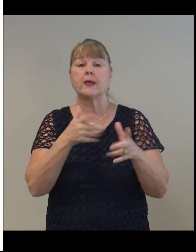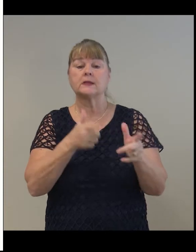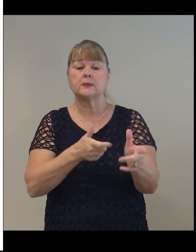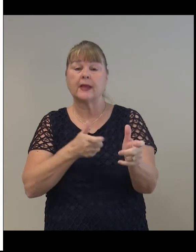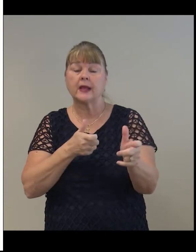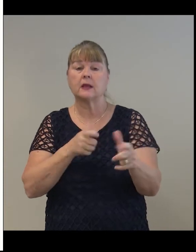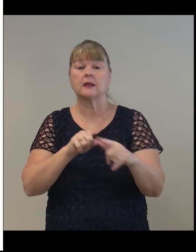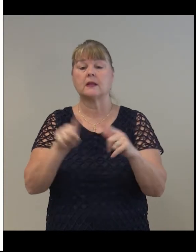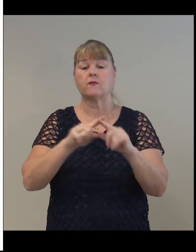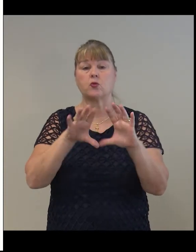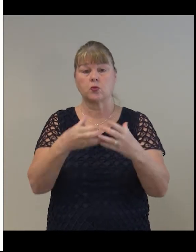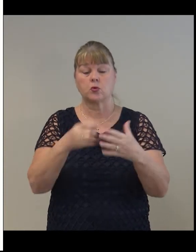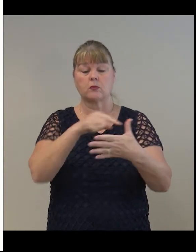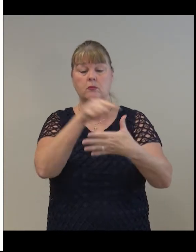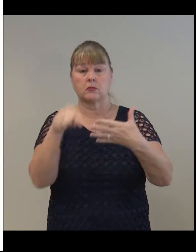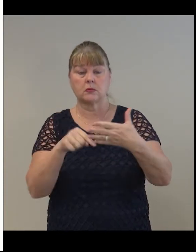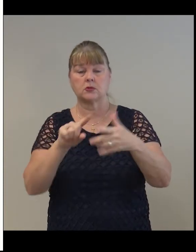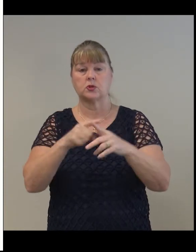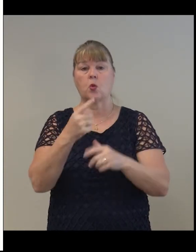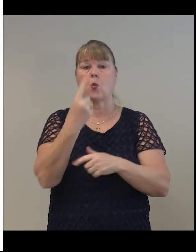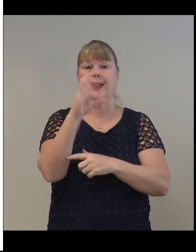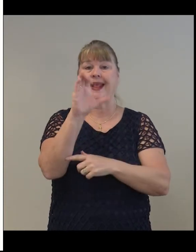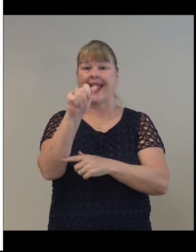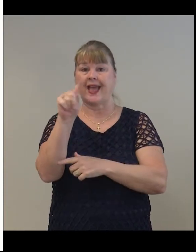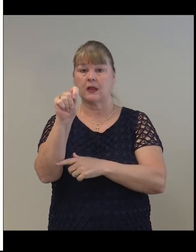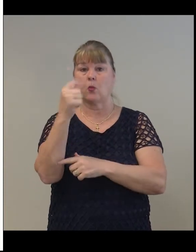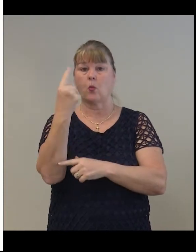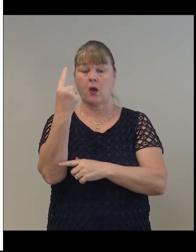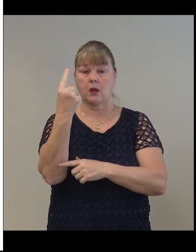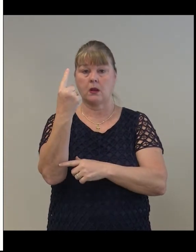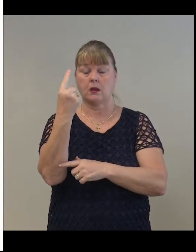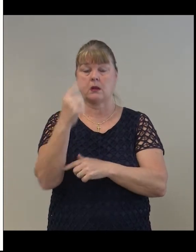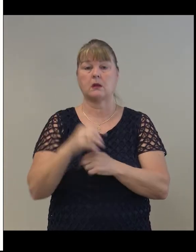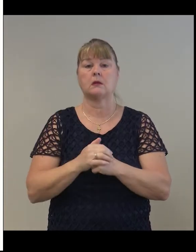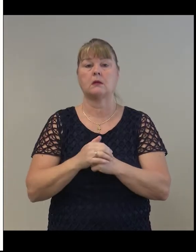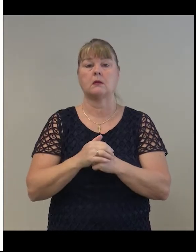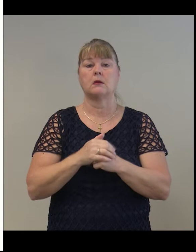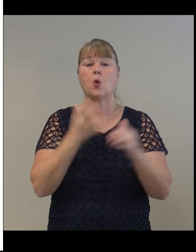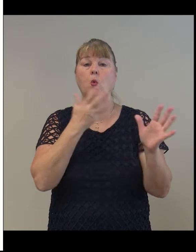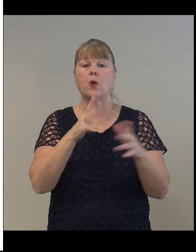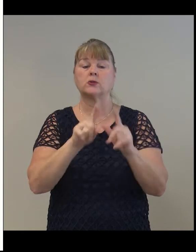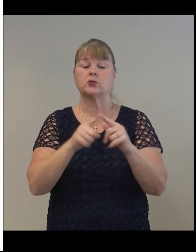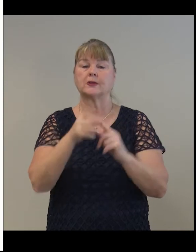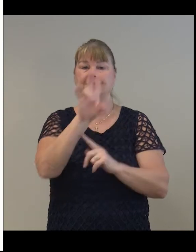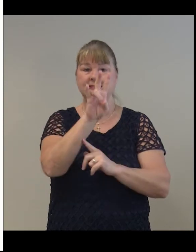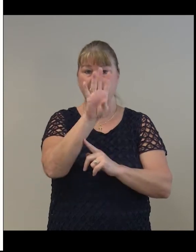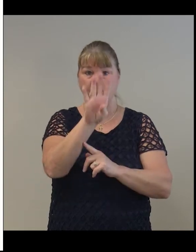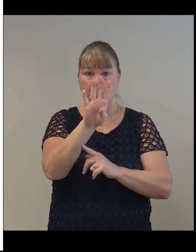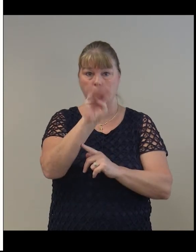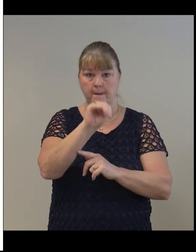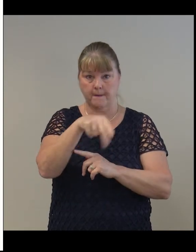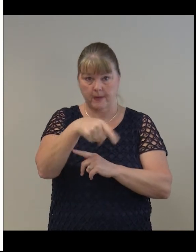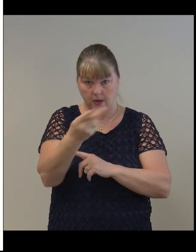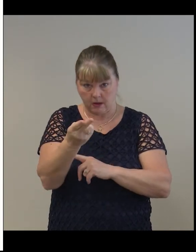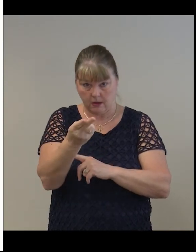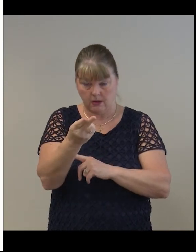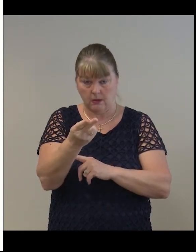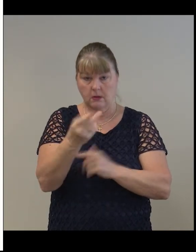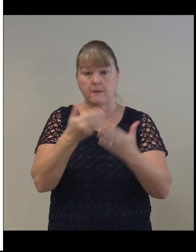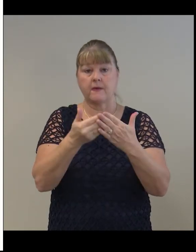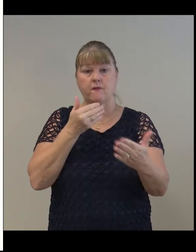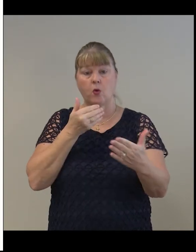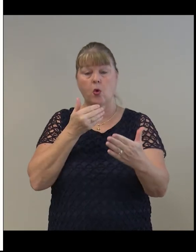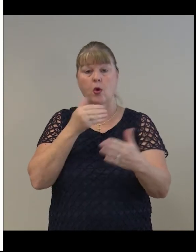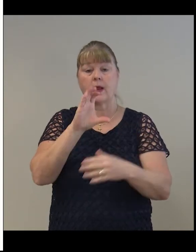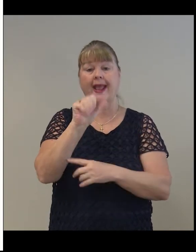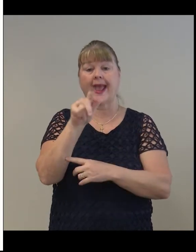categories, starting with a Category 1. Category 1 winds start at 74 miles per hour. So prior to a Category 1, you